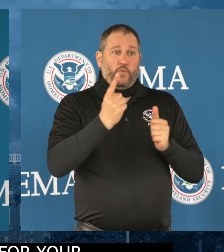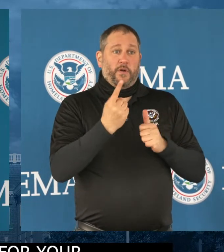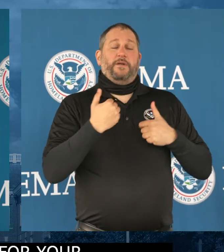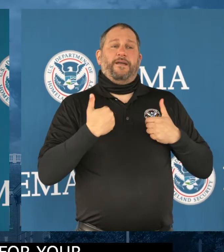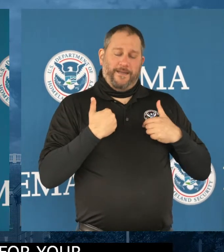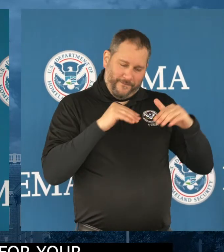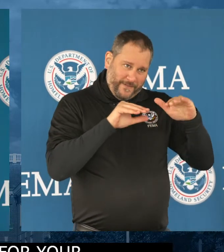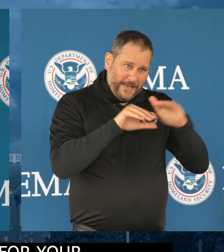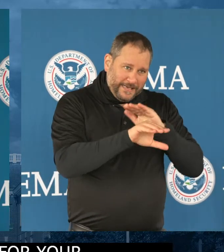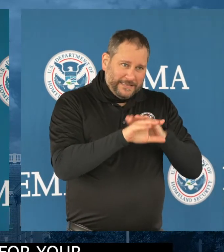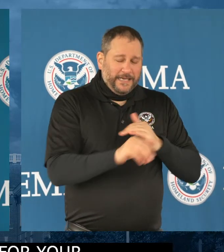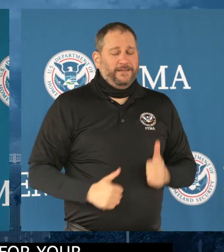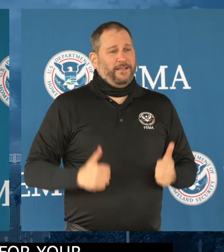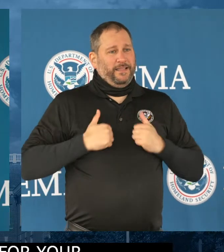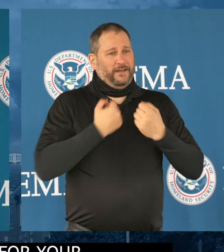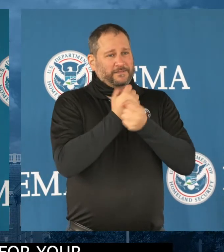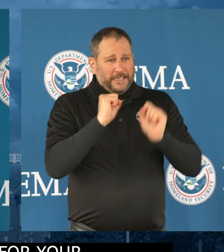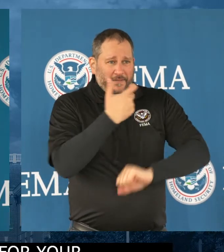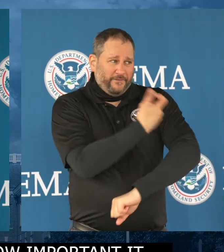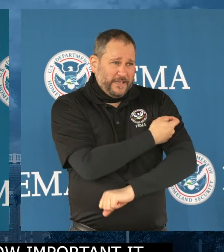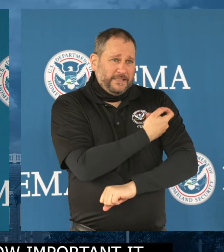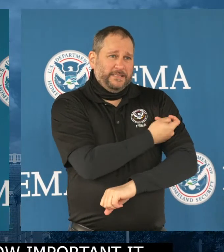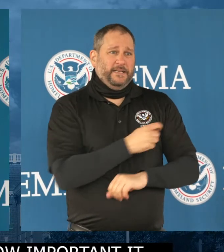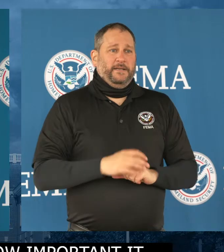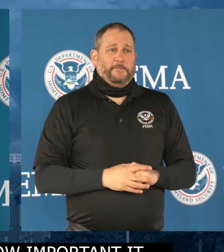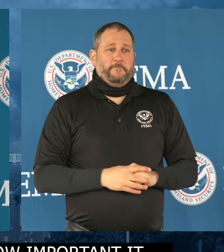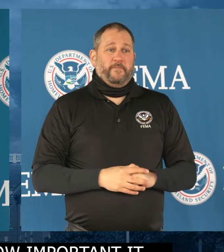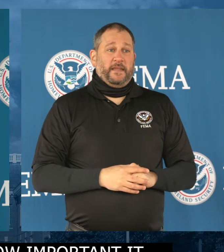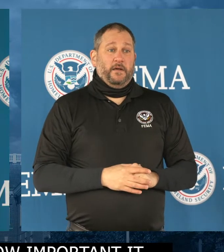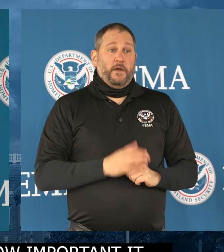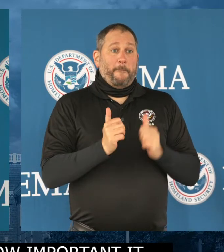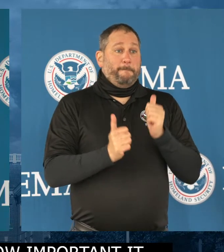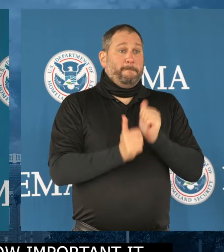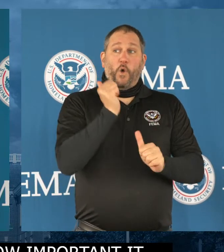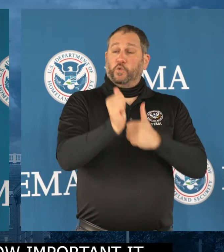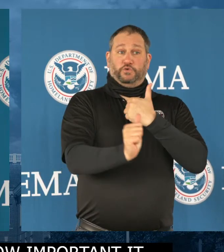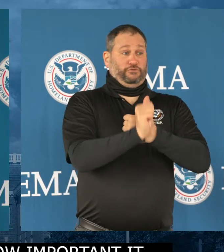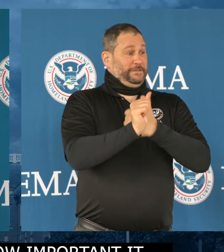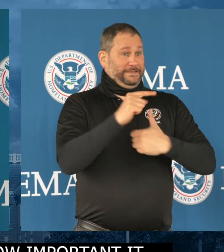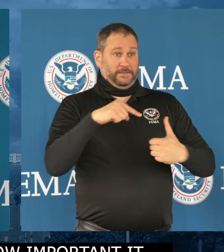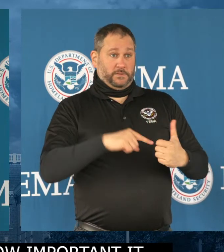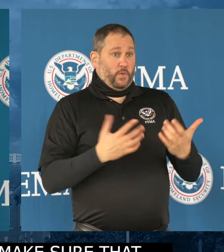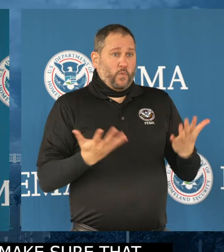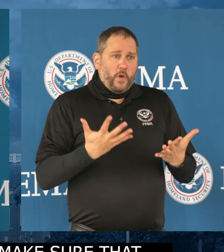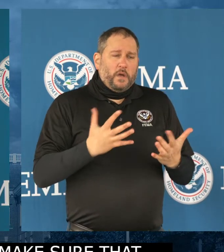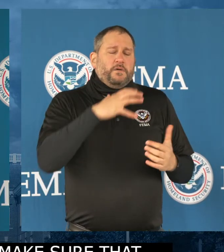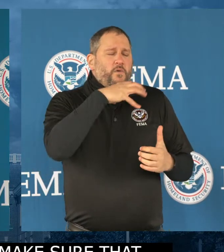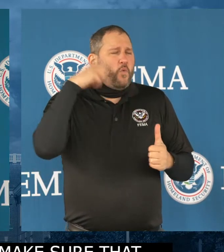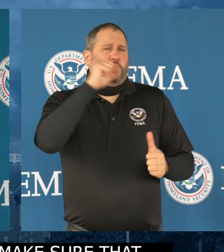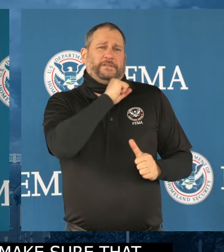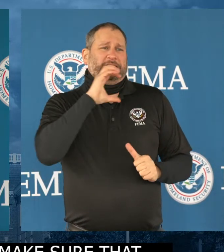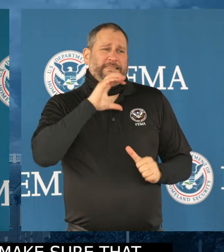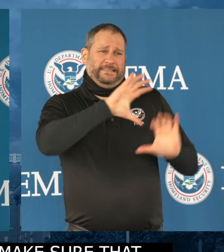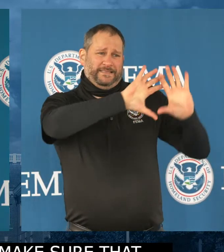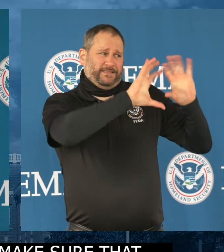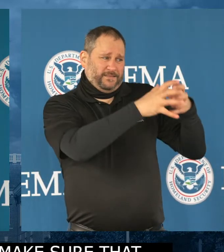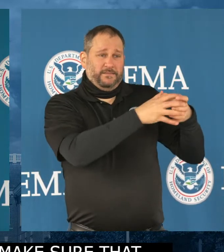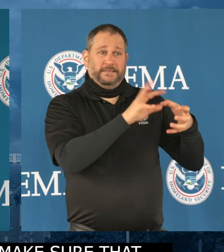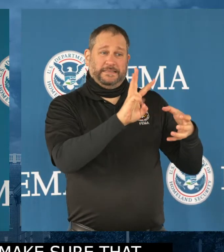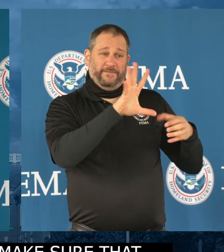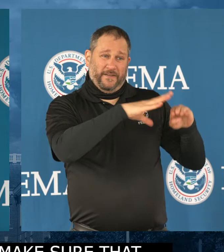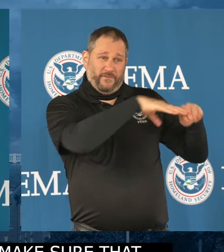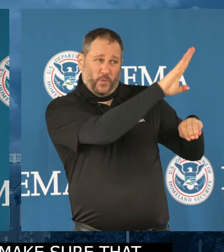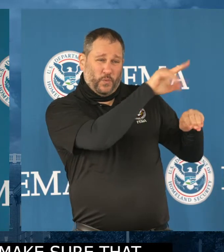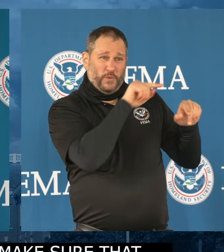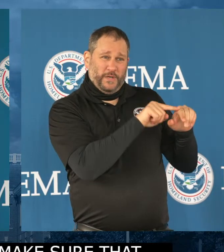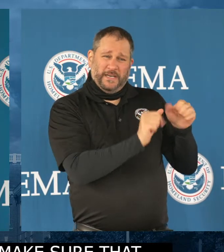these life-saving vaccines. Those who are most at risk are elderly senior citizens, those 65 and older. But